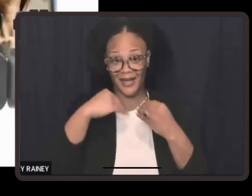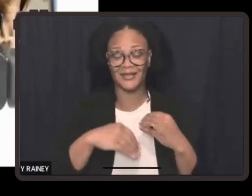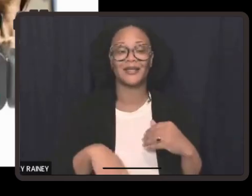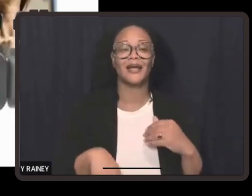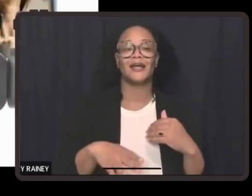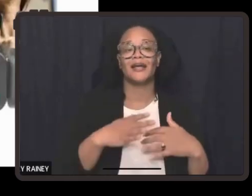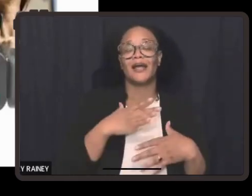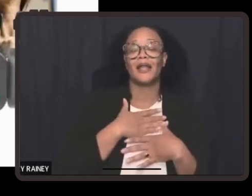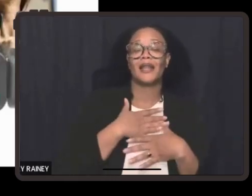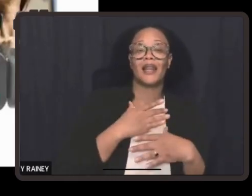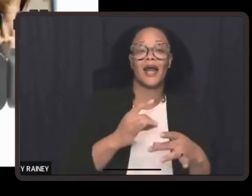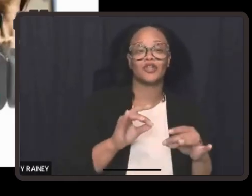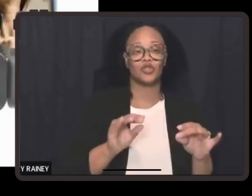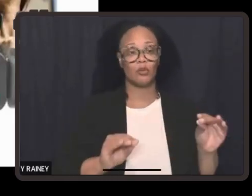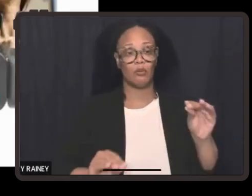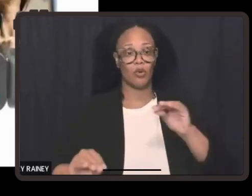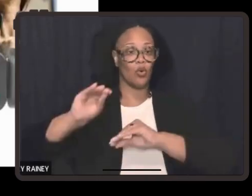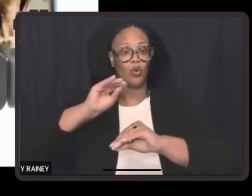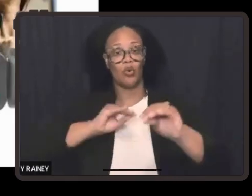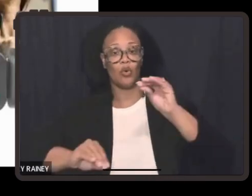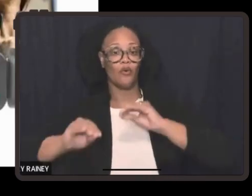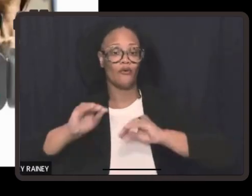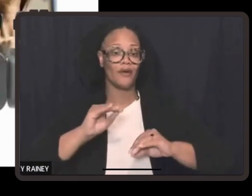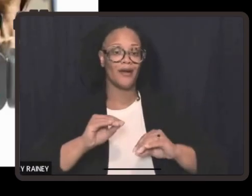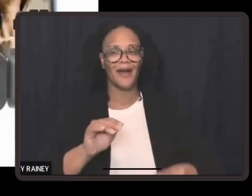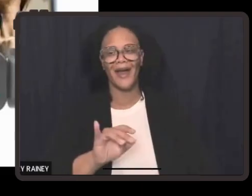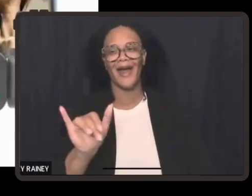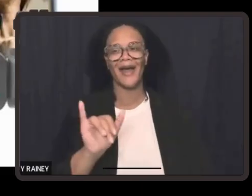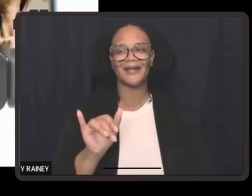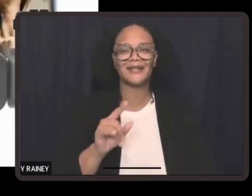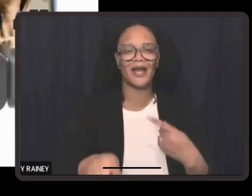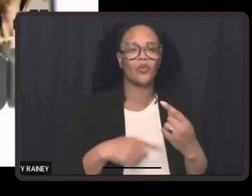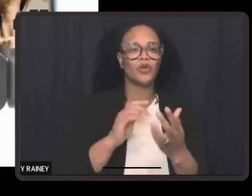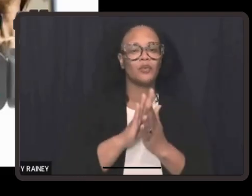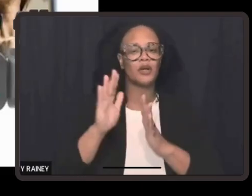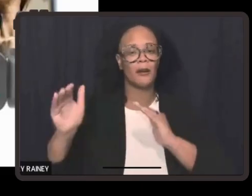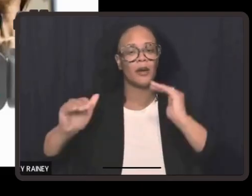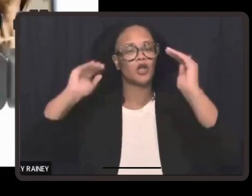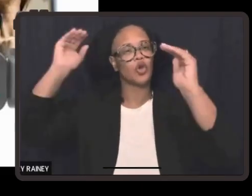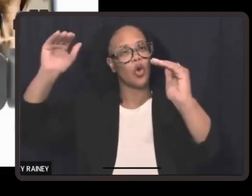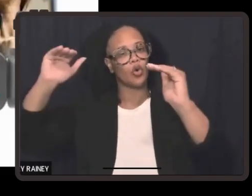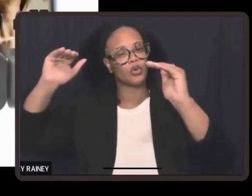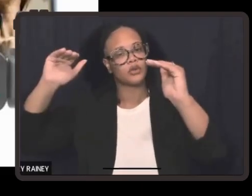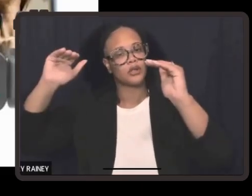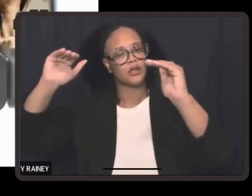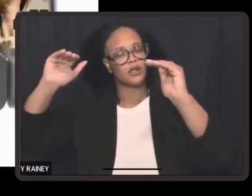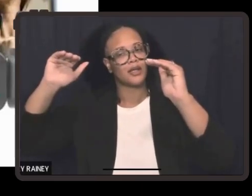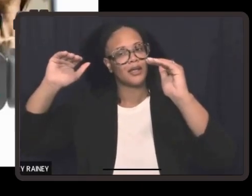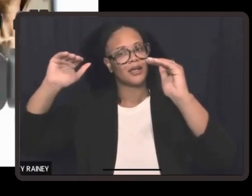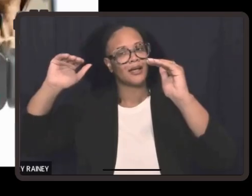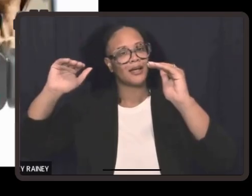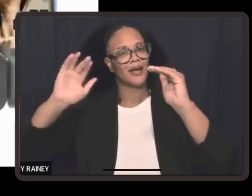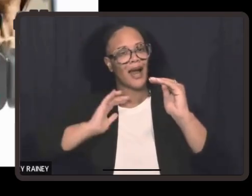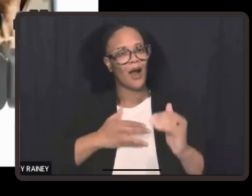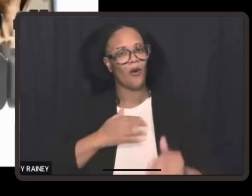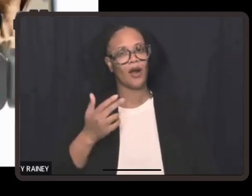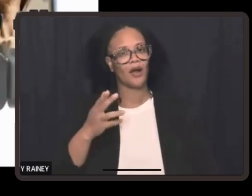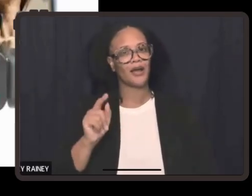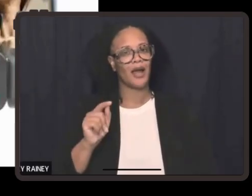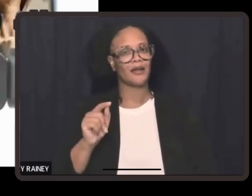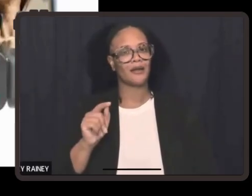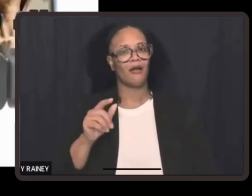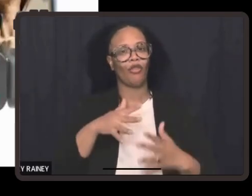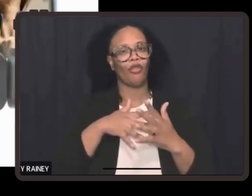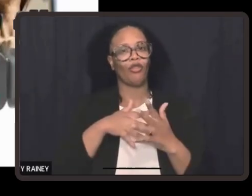to move, and it's a bit like moving as you get to be an adult. Things our guts sort of get a bit floppy, they get a